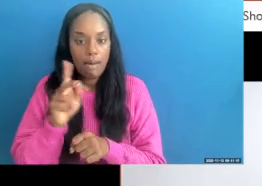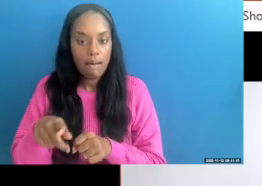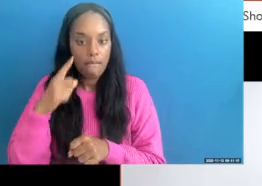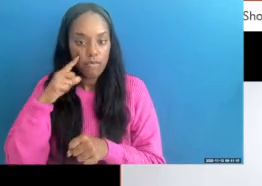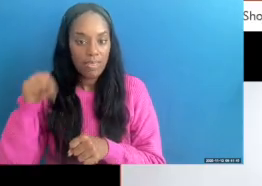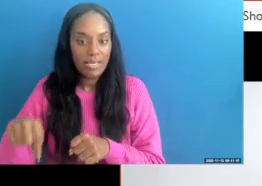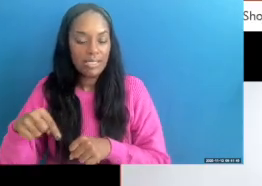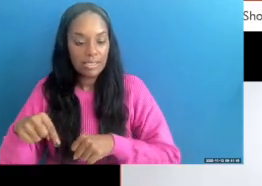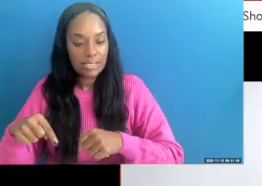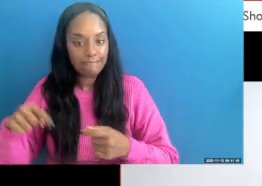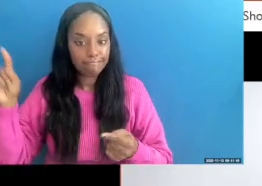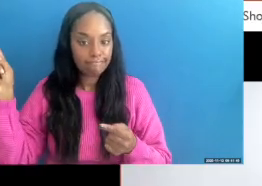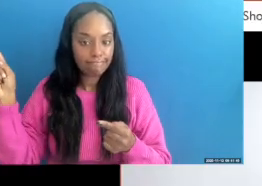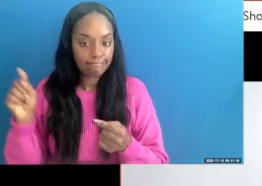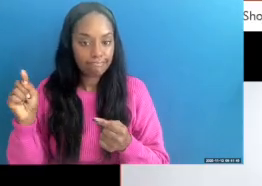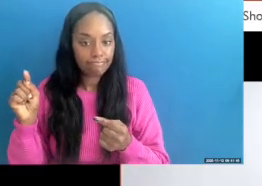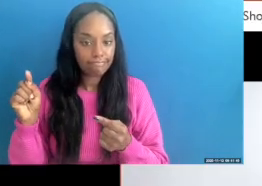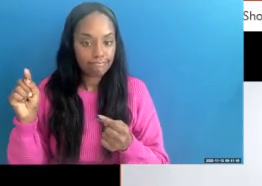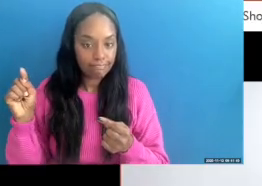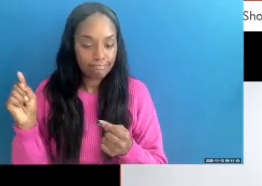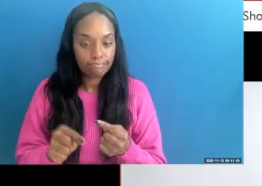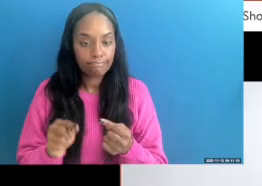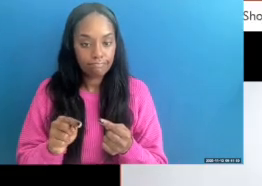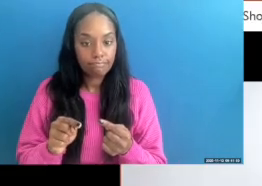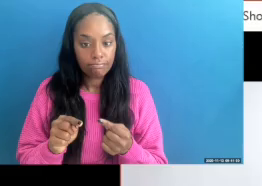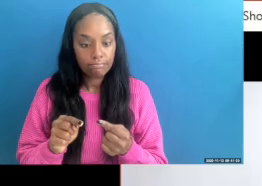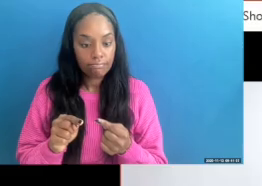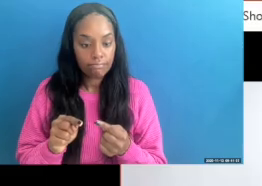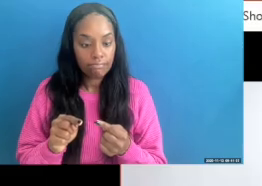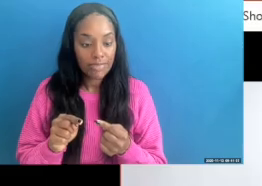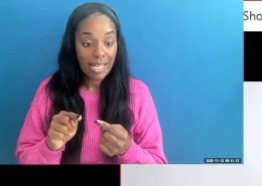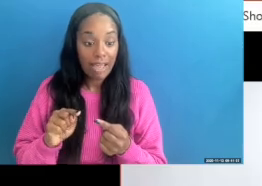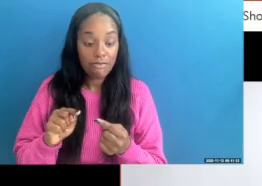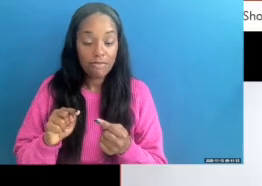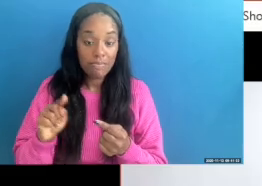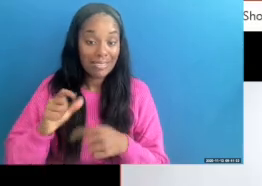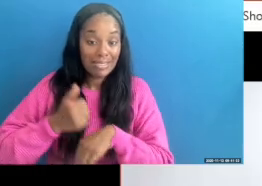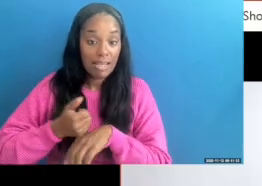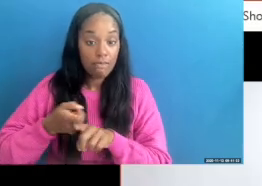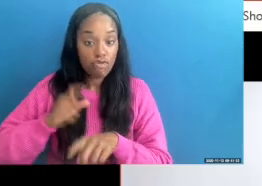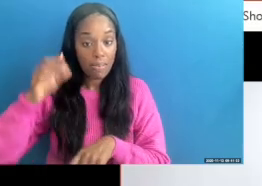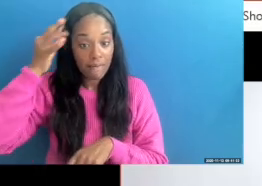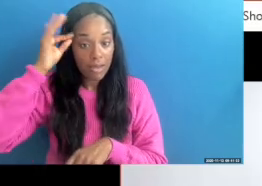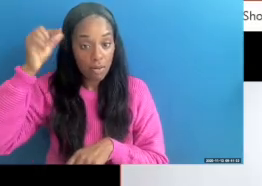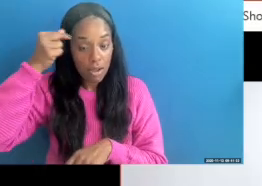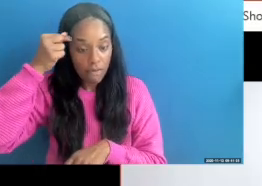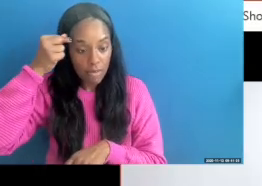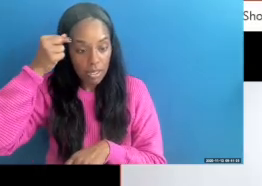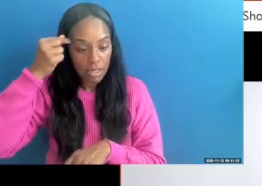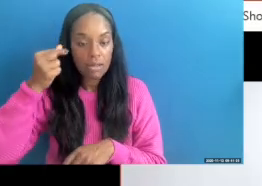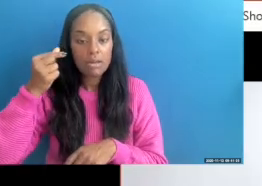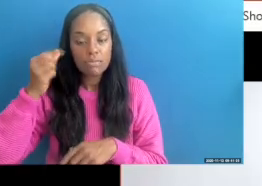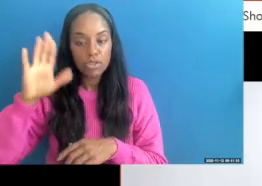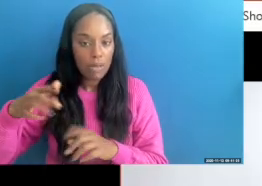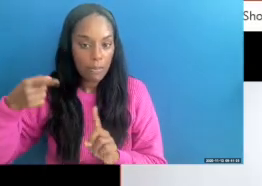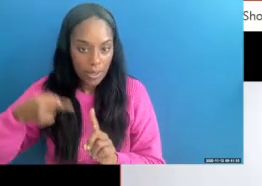reductions that have been invalidated by the federal government, at least for the time being. All of which is